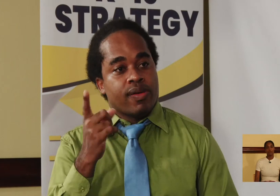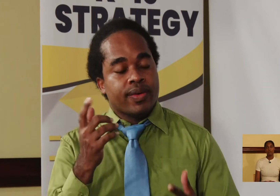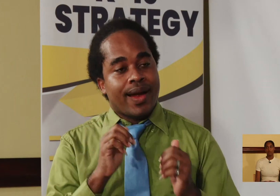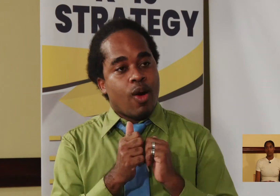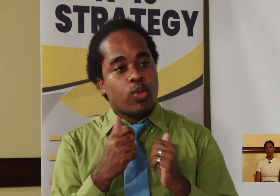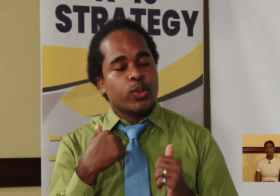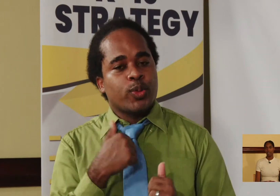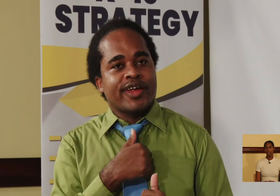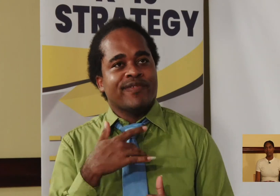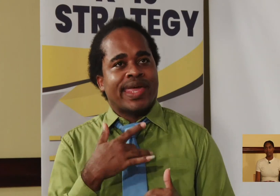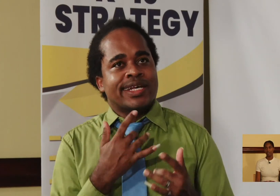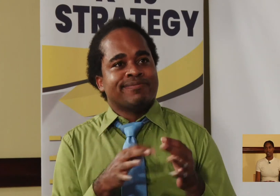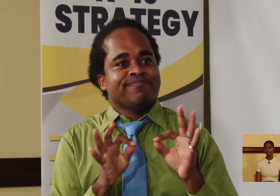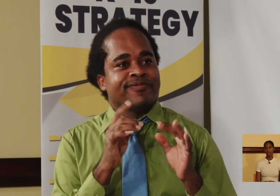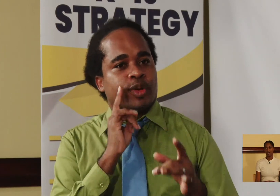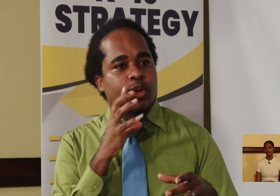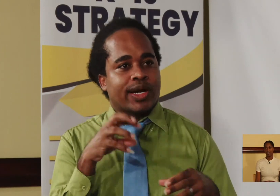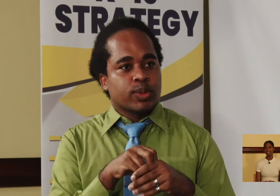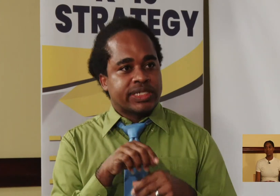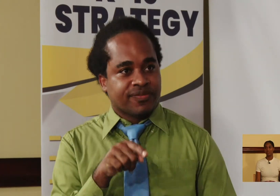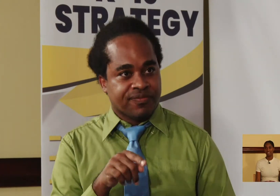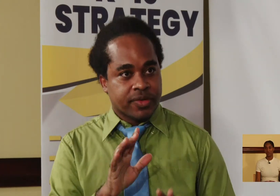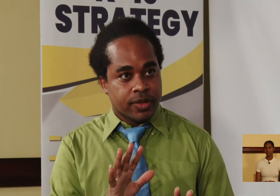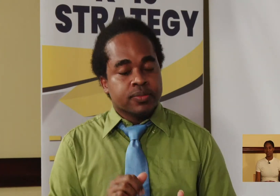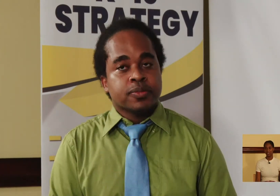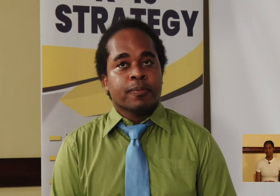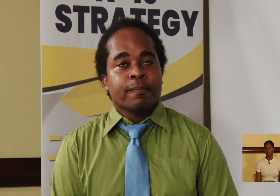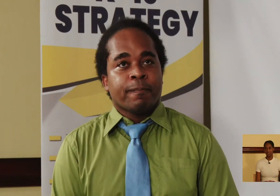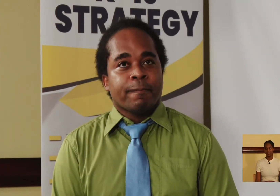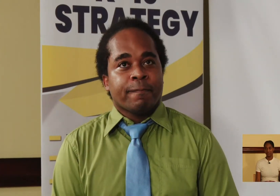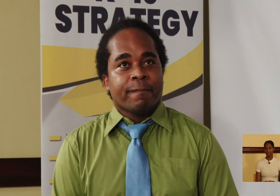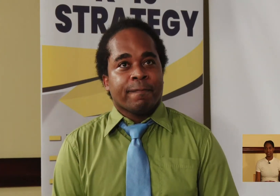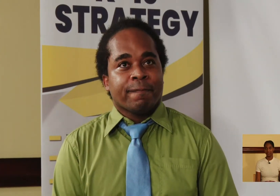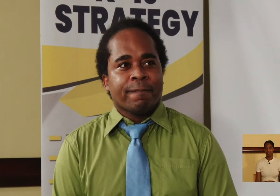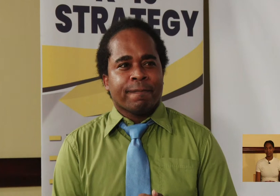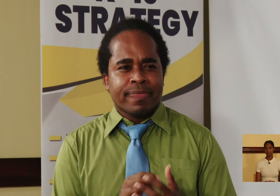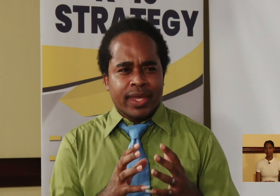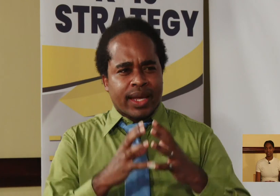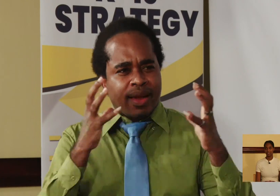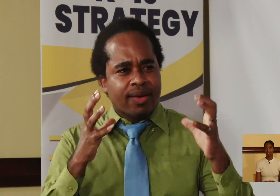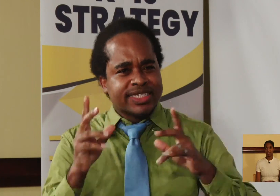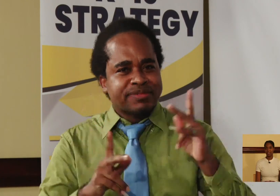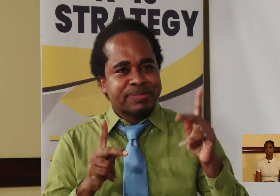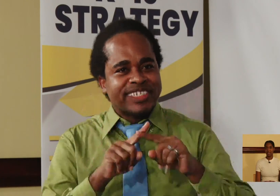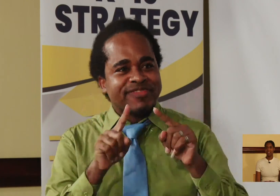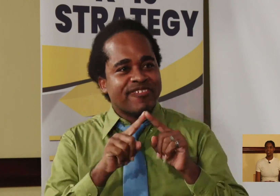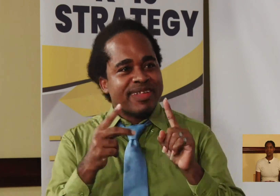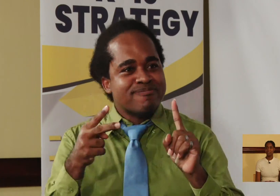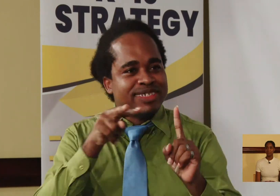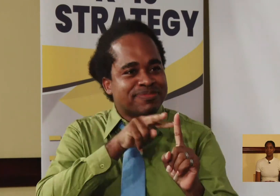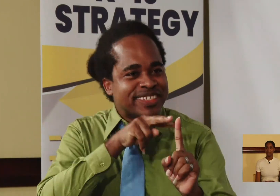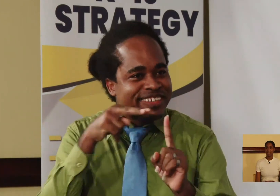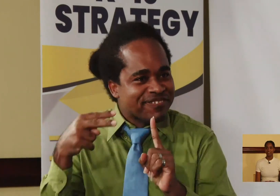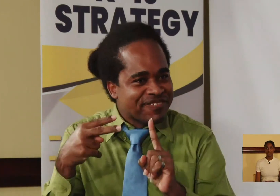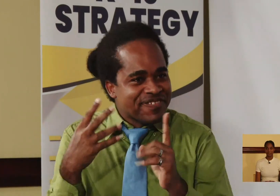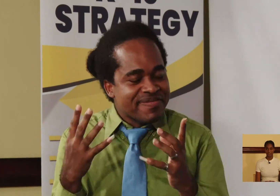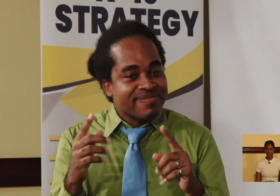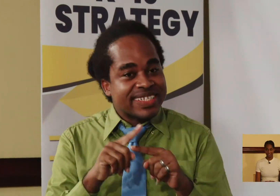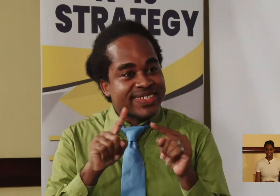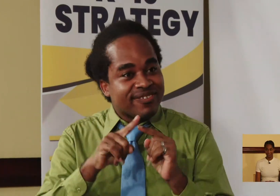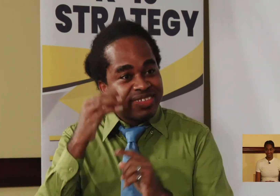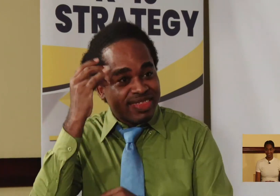So for me, it's important that we feel included, right? A lot of people have